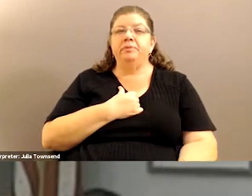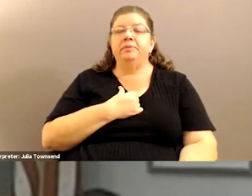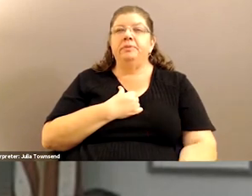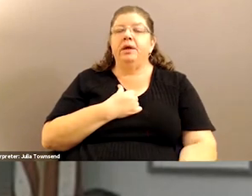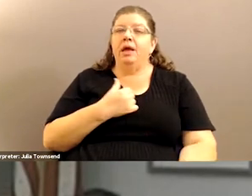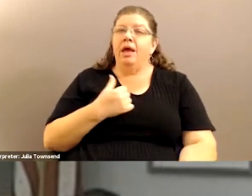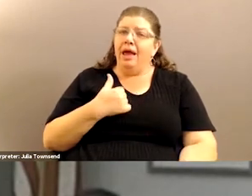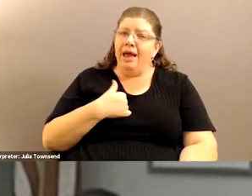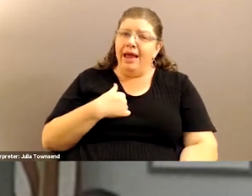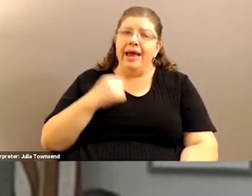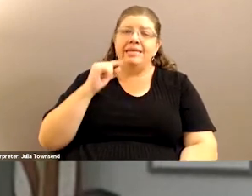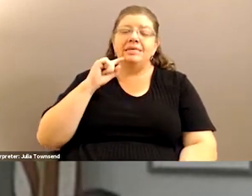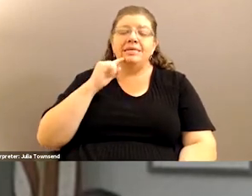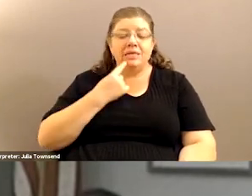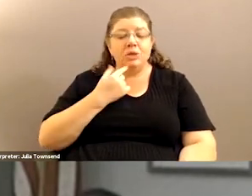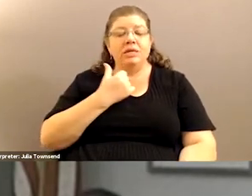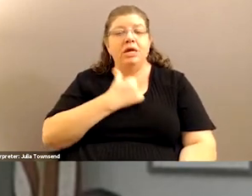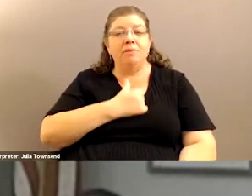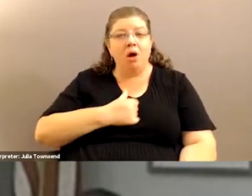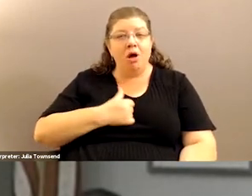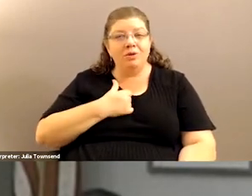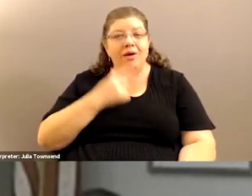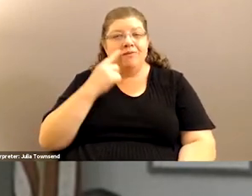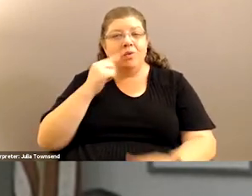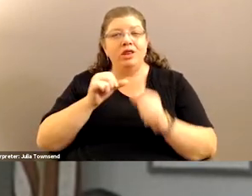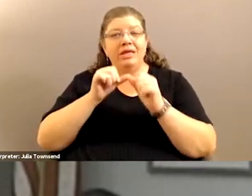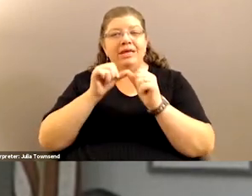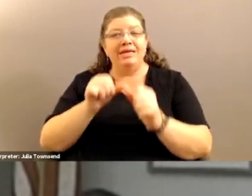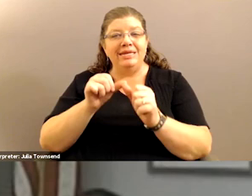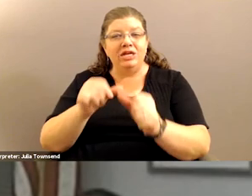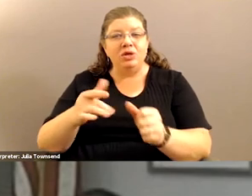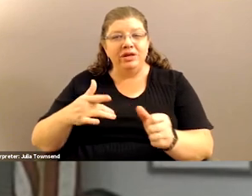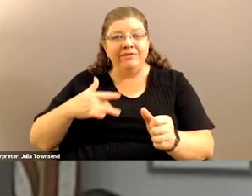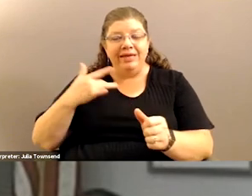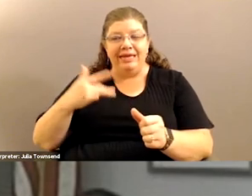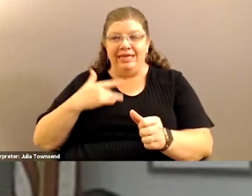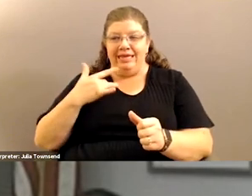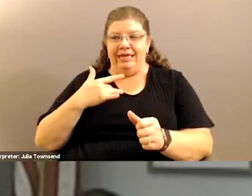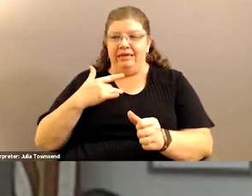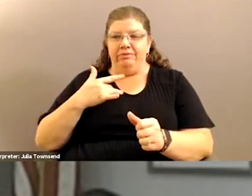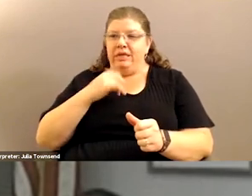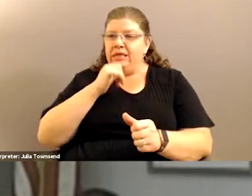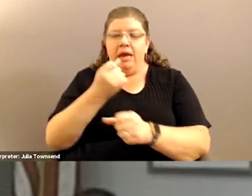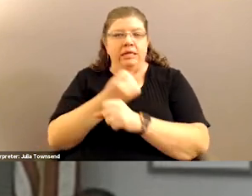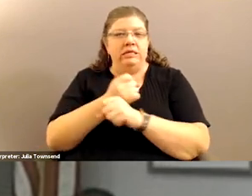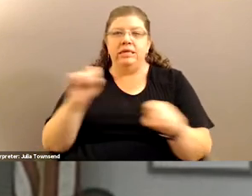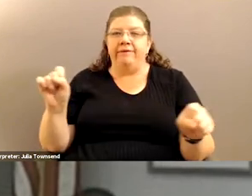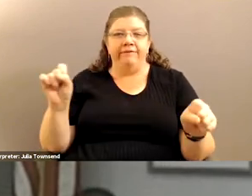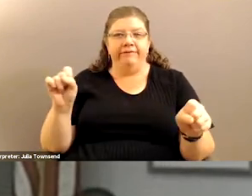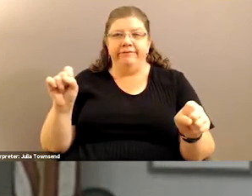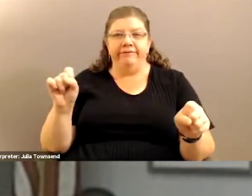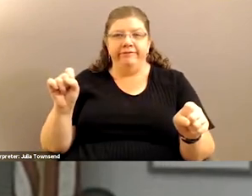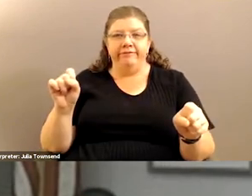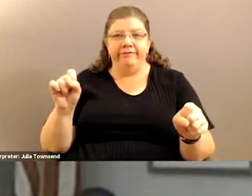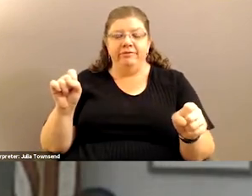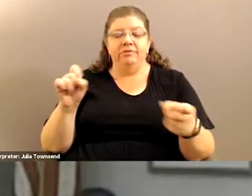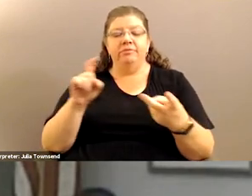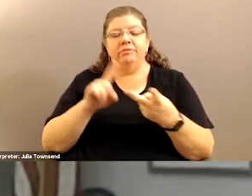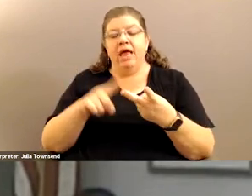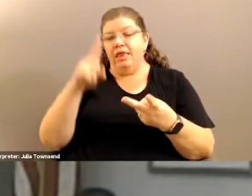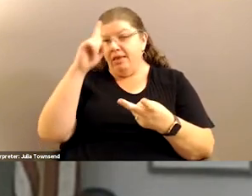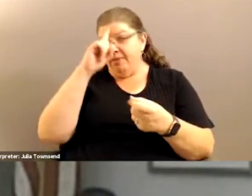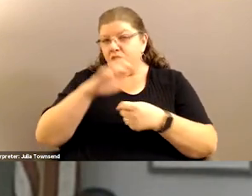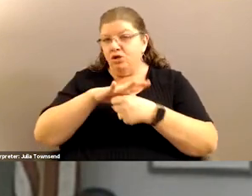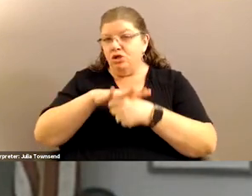and i sincerely apologize for the continued feelings of not feeling safe in the mental stress that it